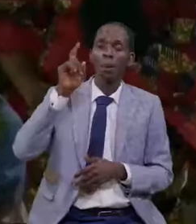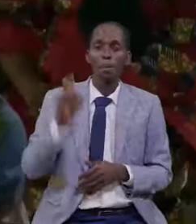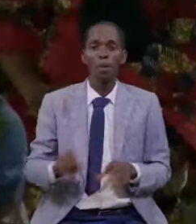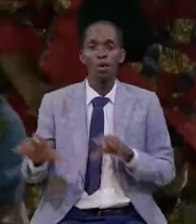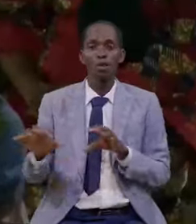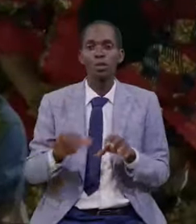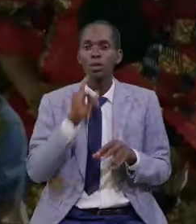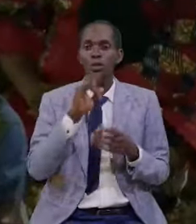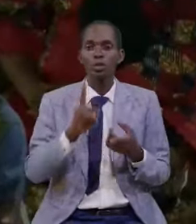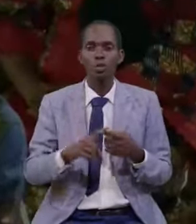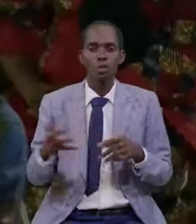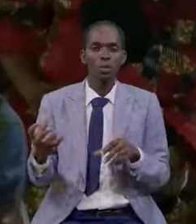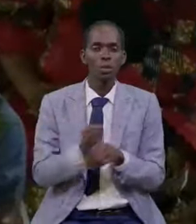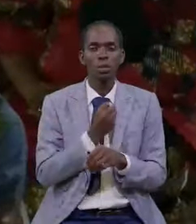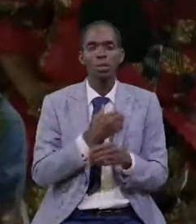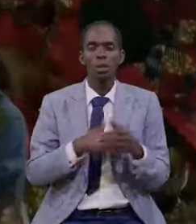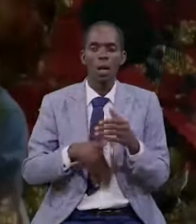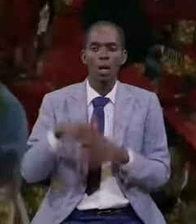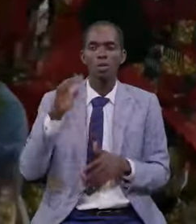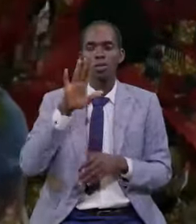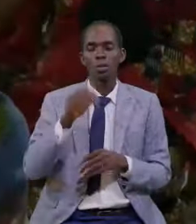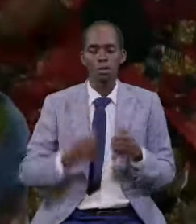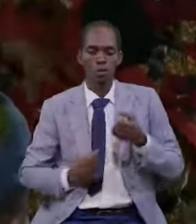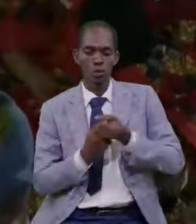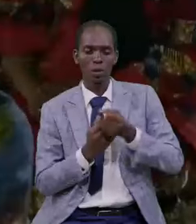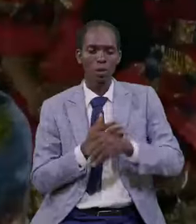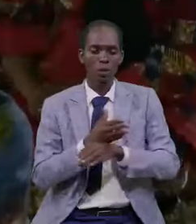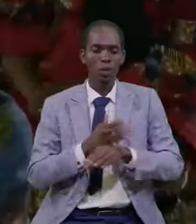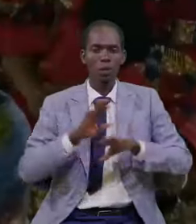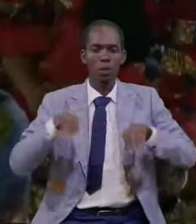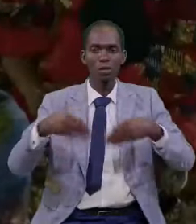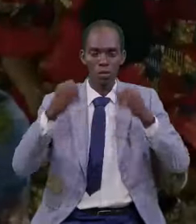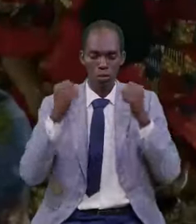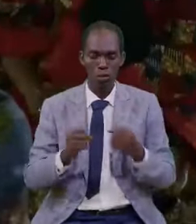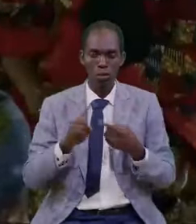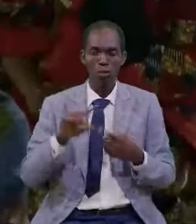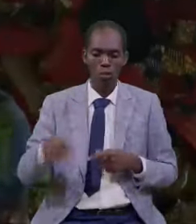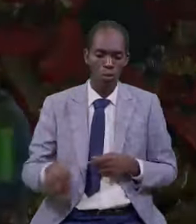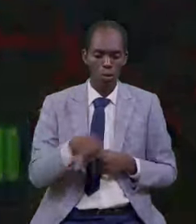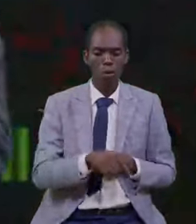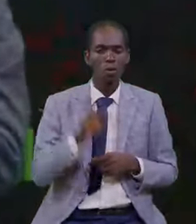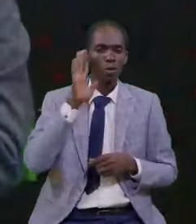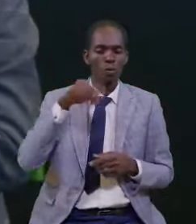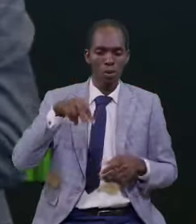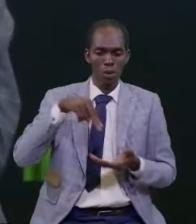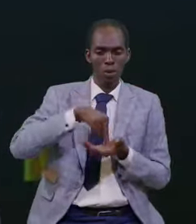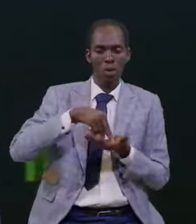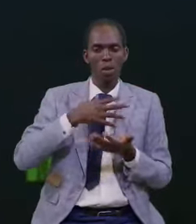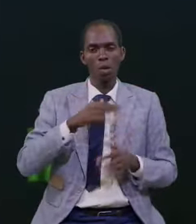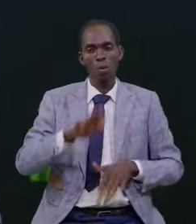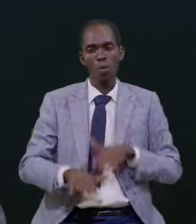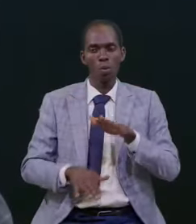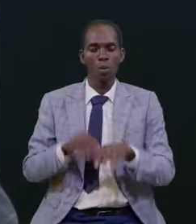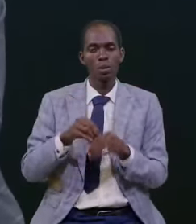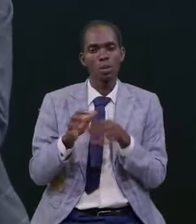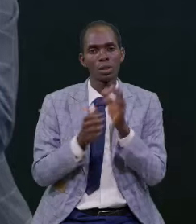crutches out of your hand and to strengthen your feet, and you will rise and walk in Jesus' name. Are you blind? He